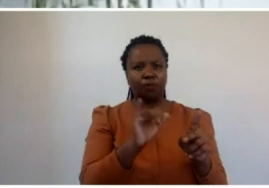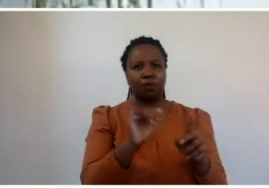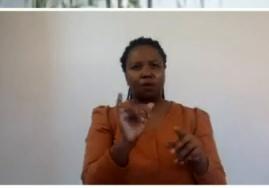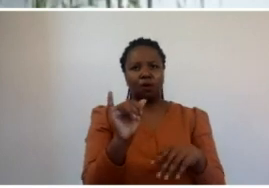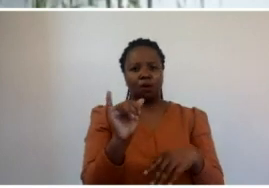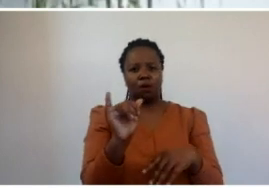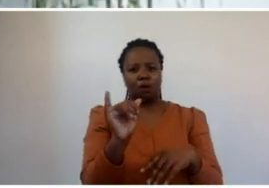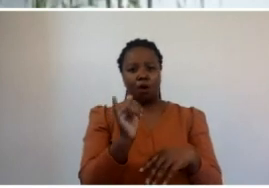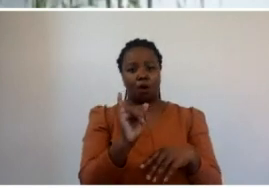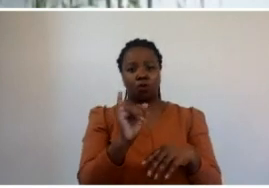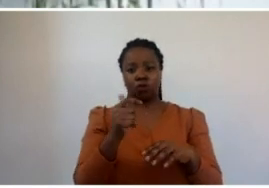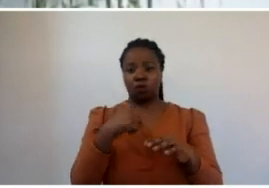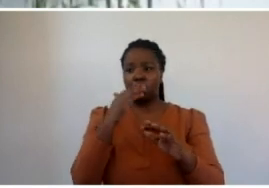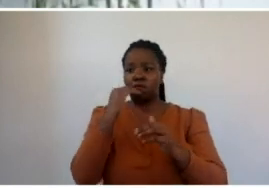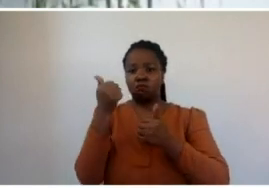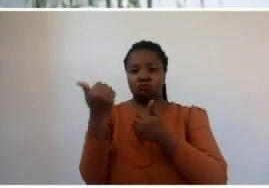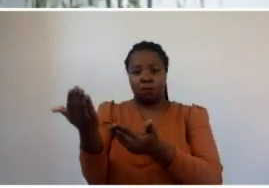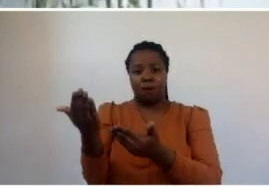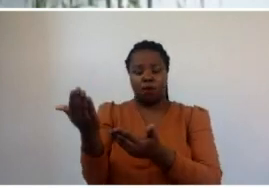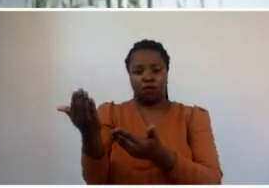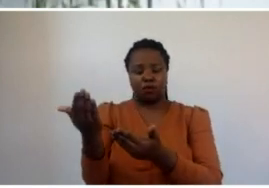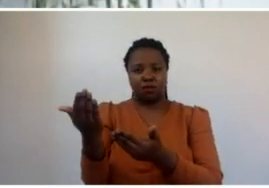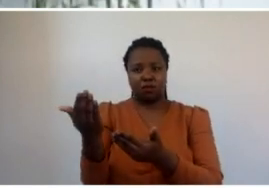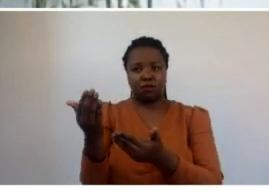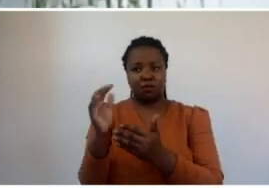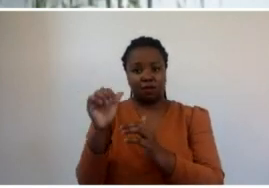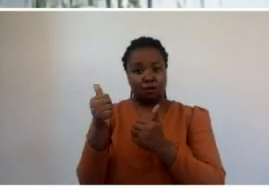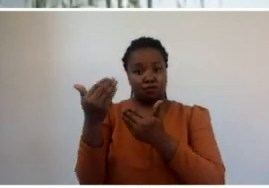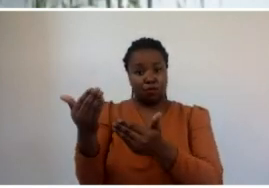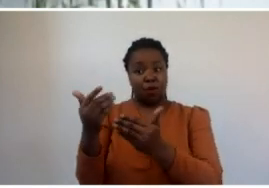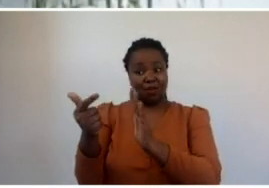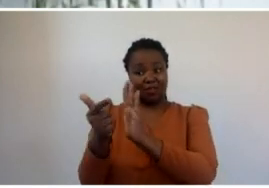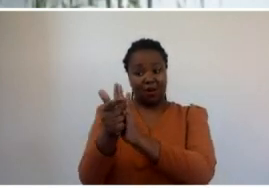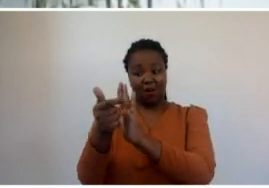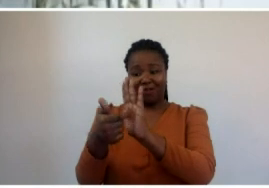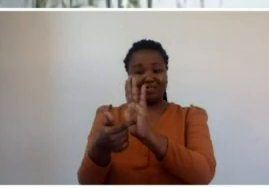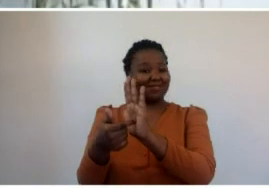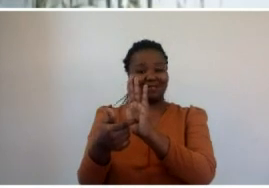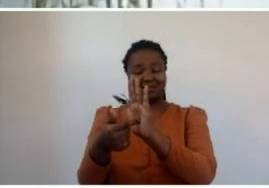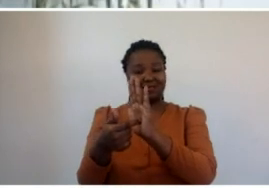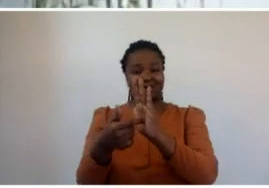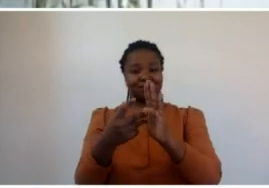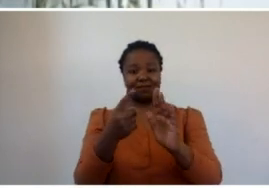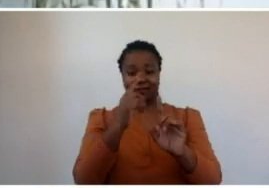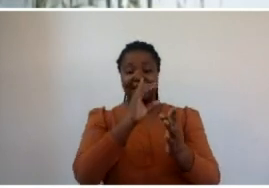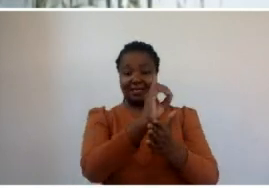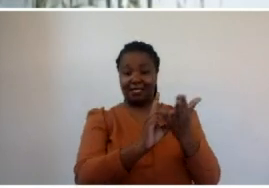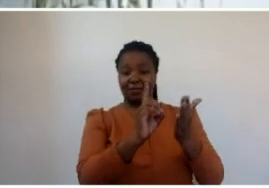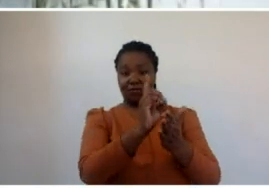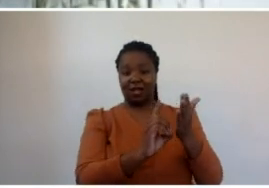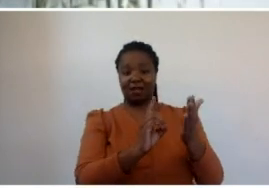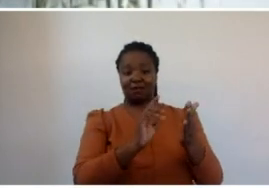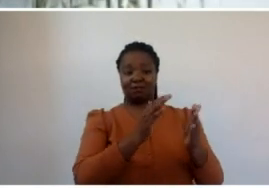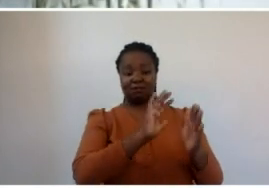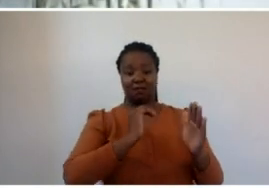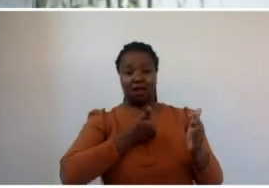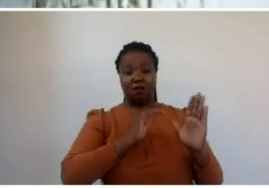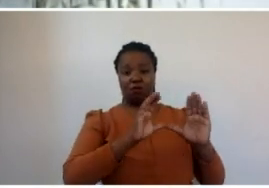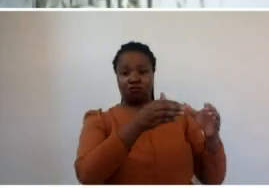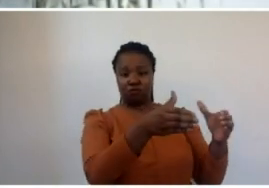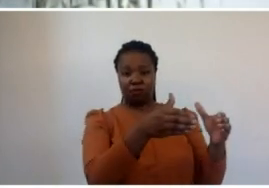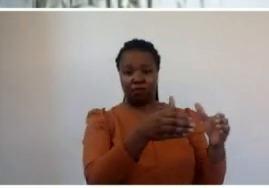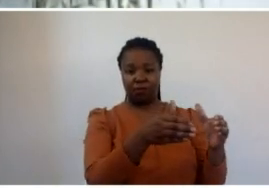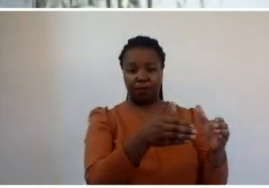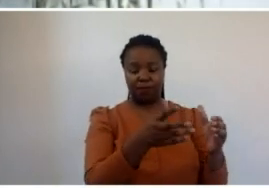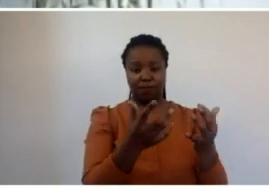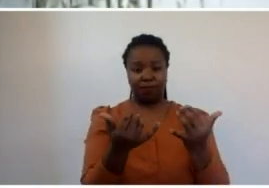and adopted anti-LGBT propaganda laws in several countries. So overall, we're experiencing very slow progress on this